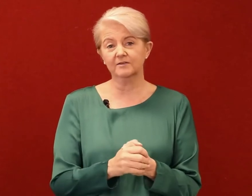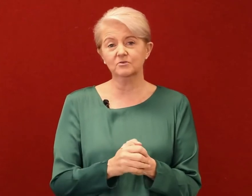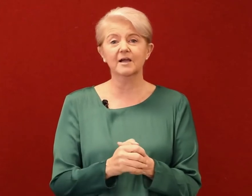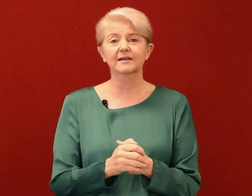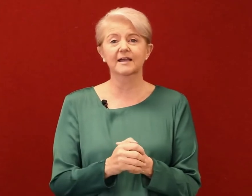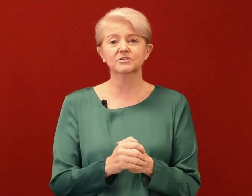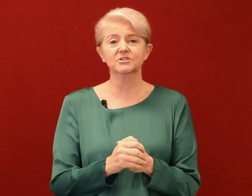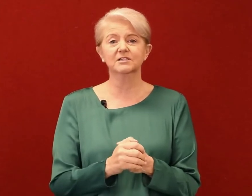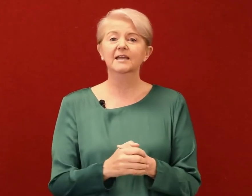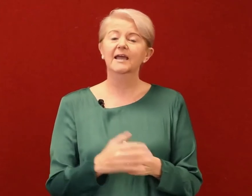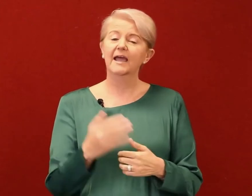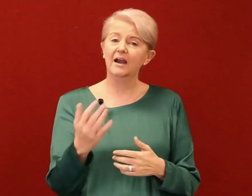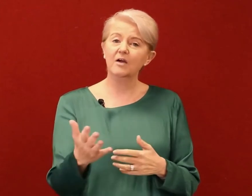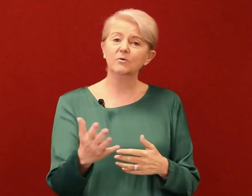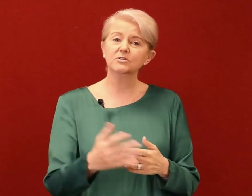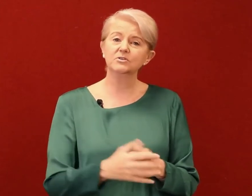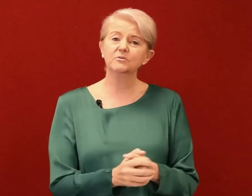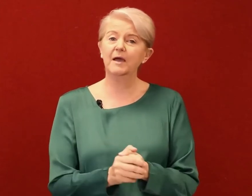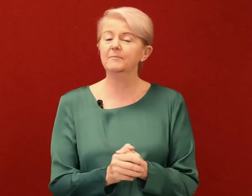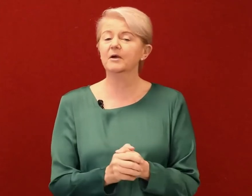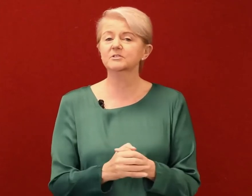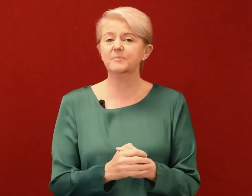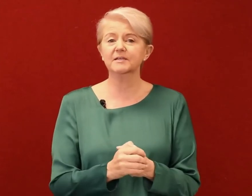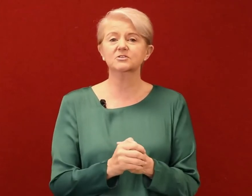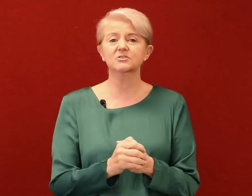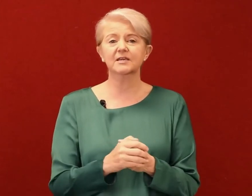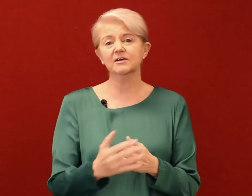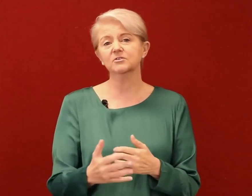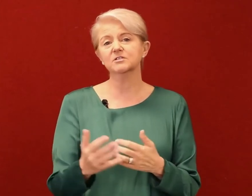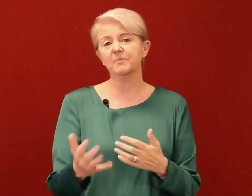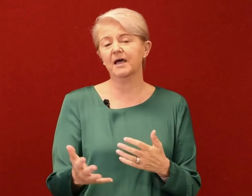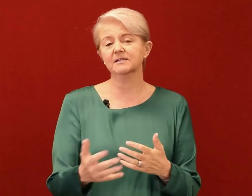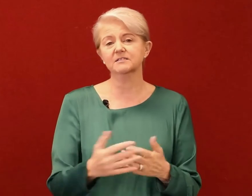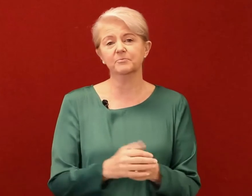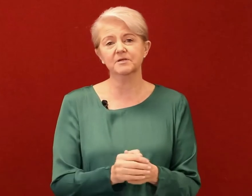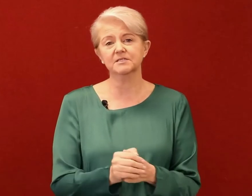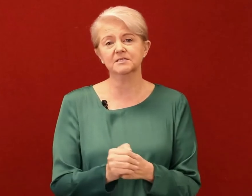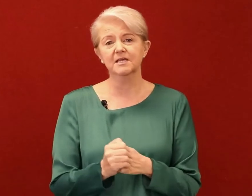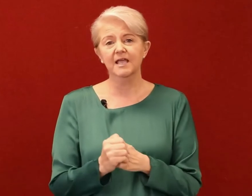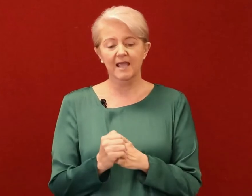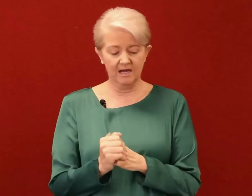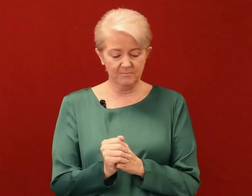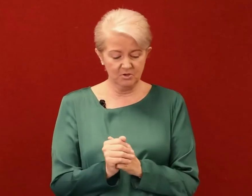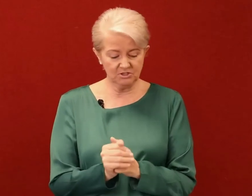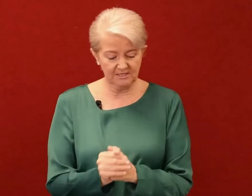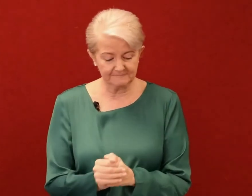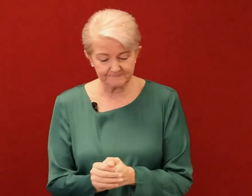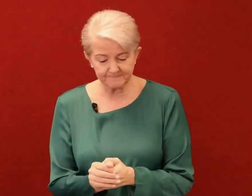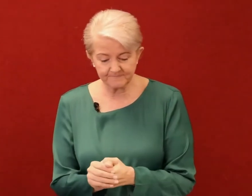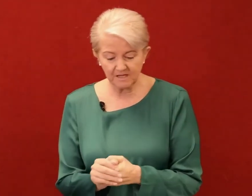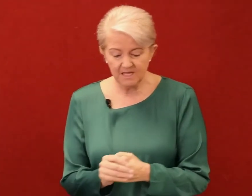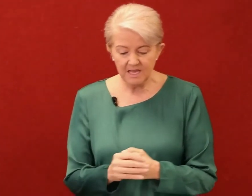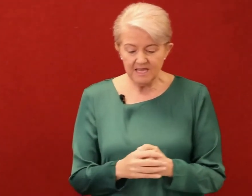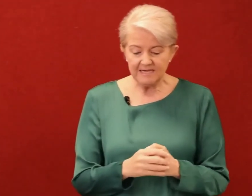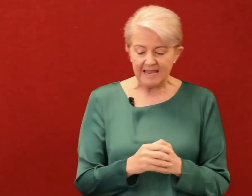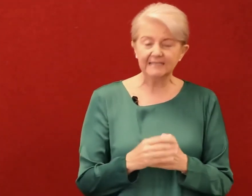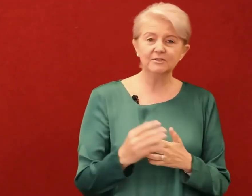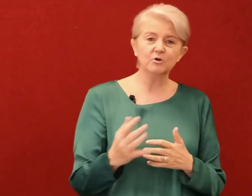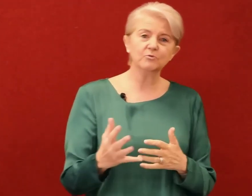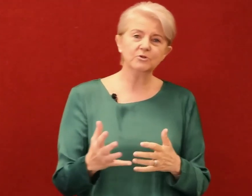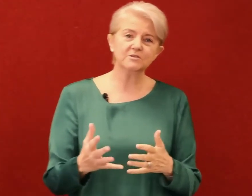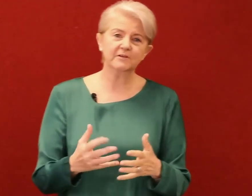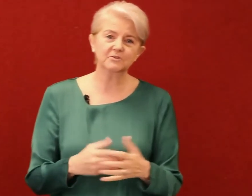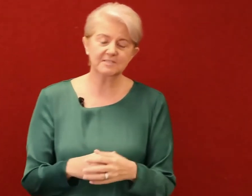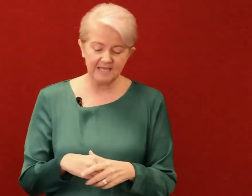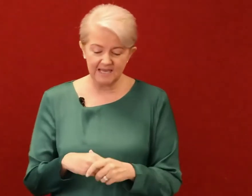of the proud Noongar Nation. And I want to pay my respects to their elders past, present and emerging. Now,